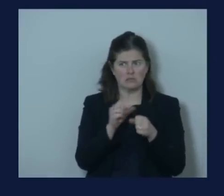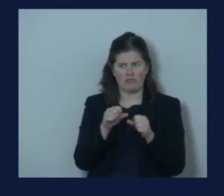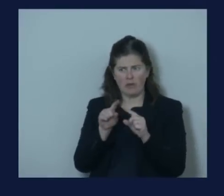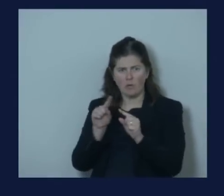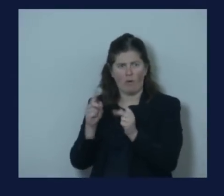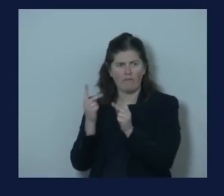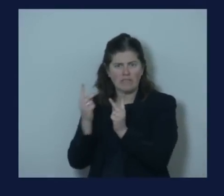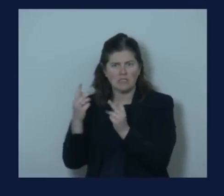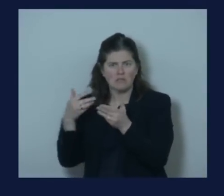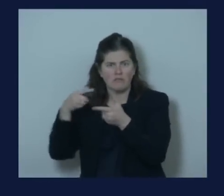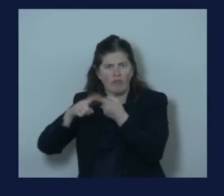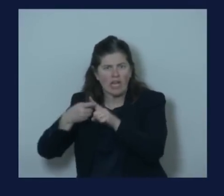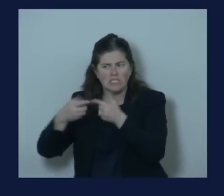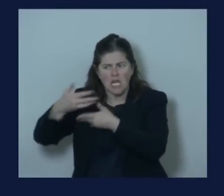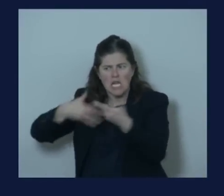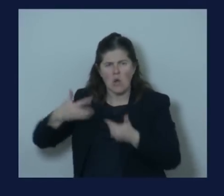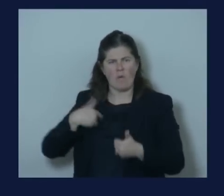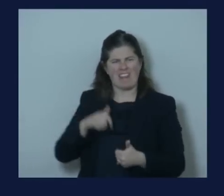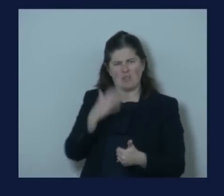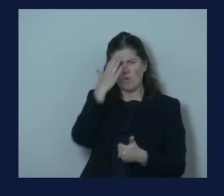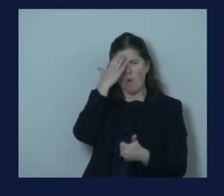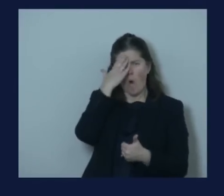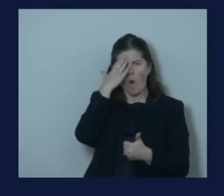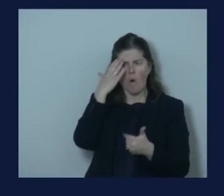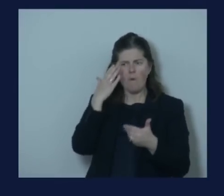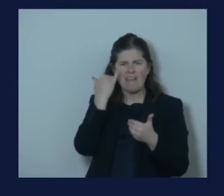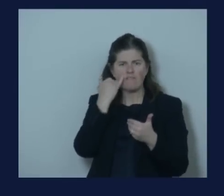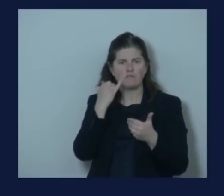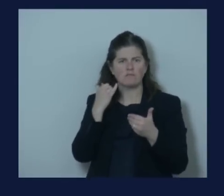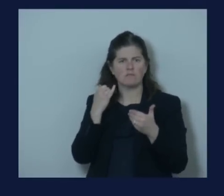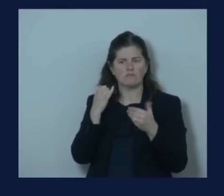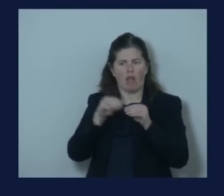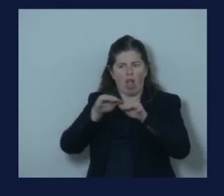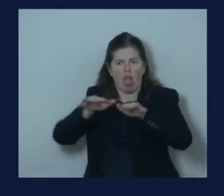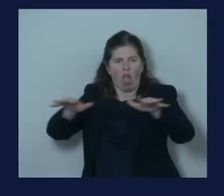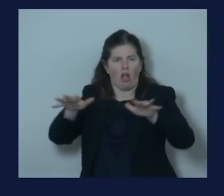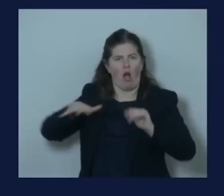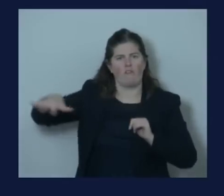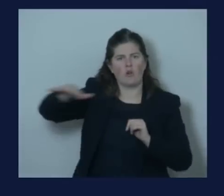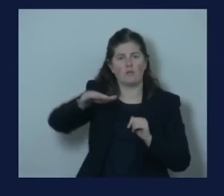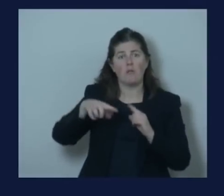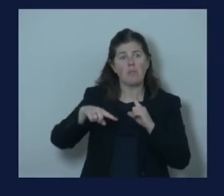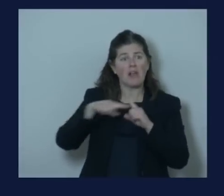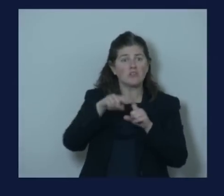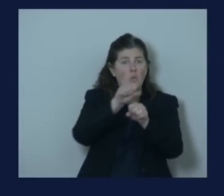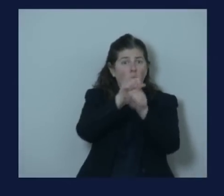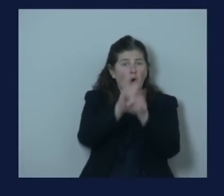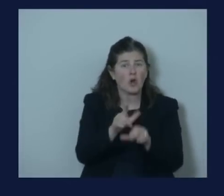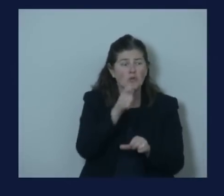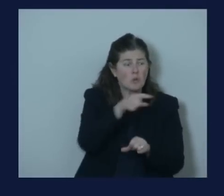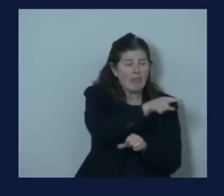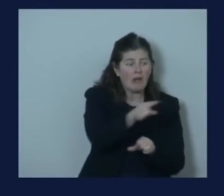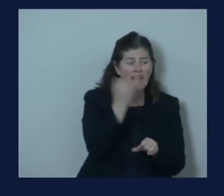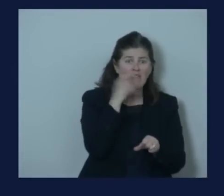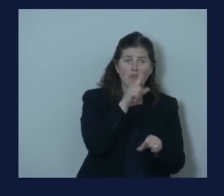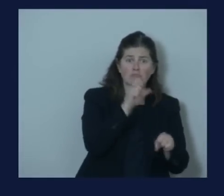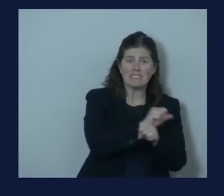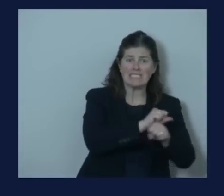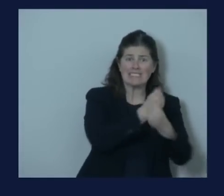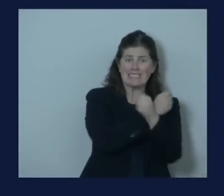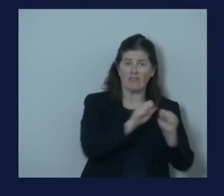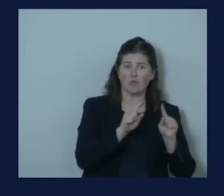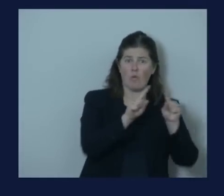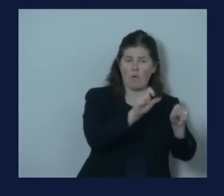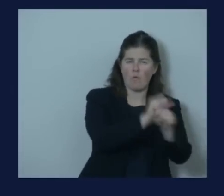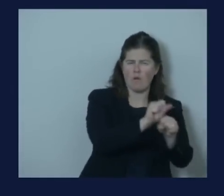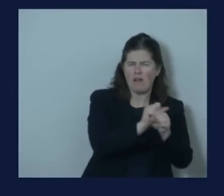a neighbor? We need to know about the prevalence. So how do we do that? And that workers in businesses are safe. Well, we do that